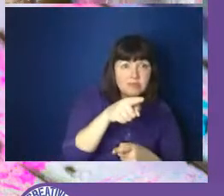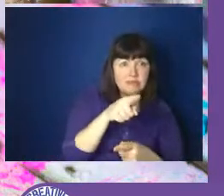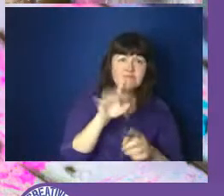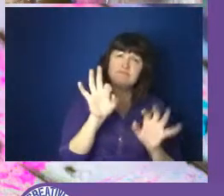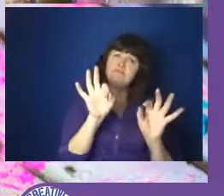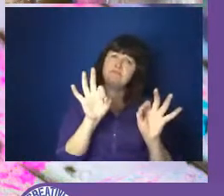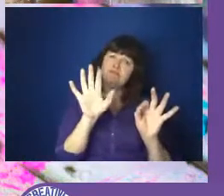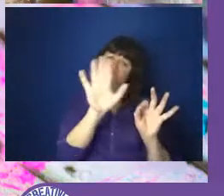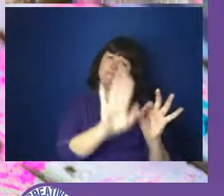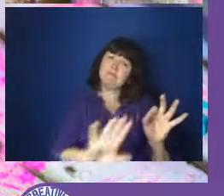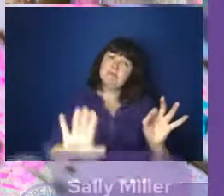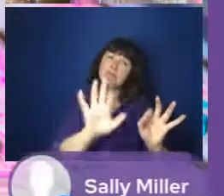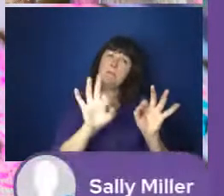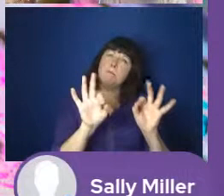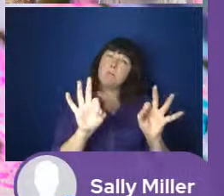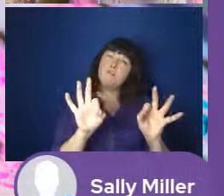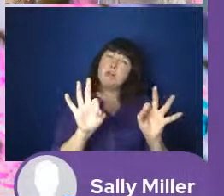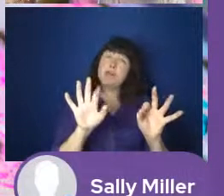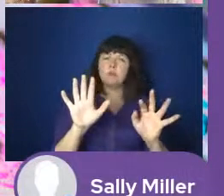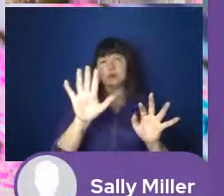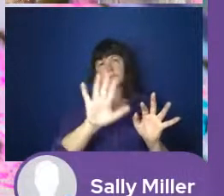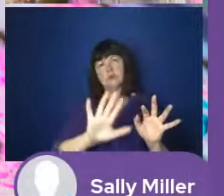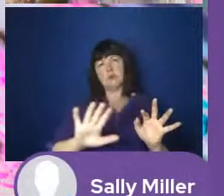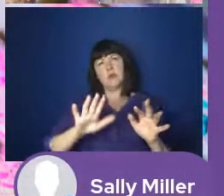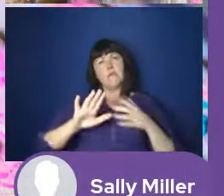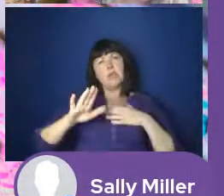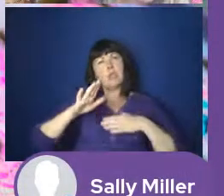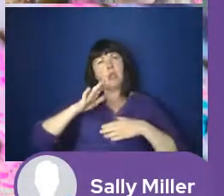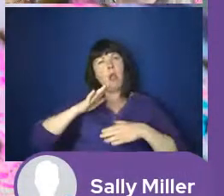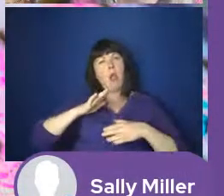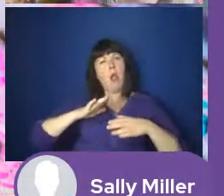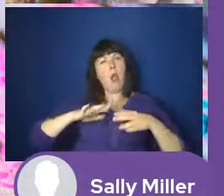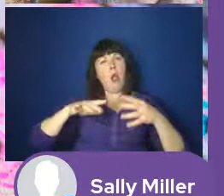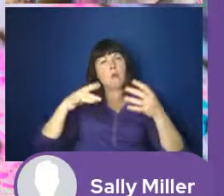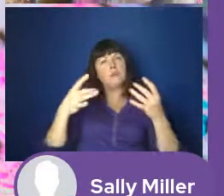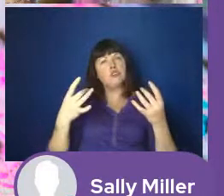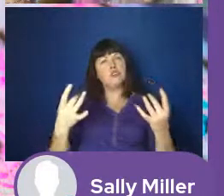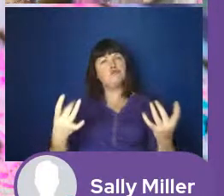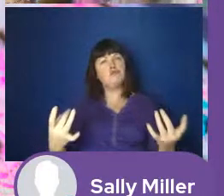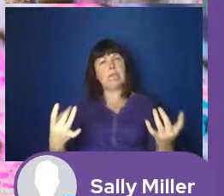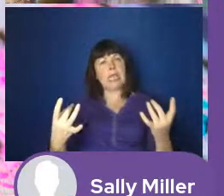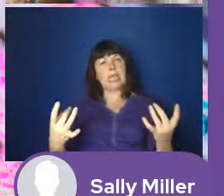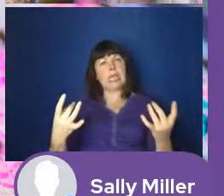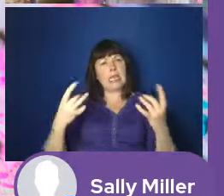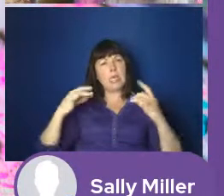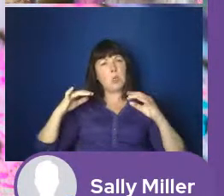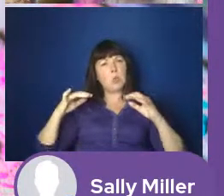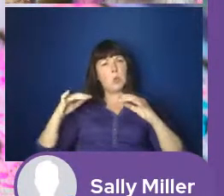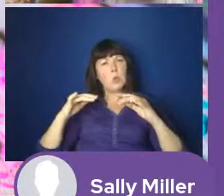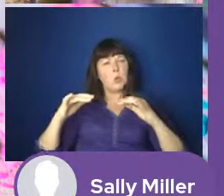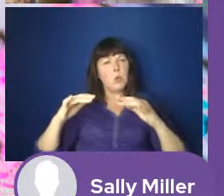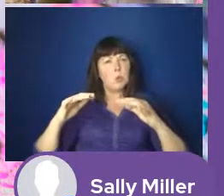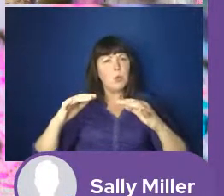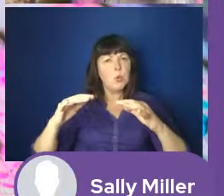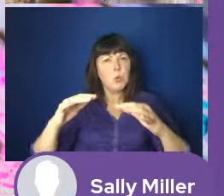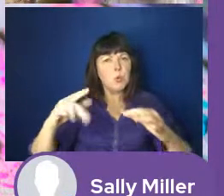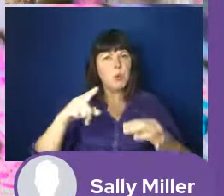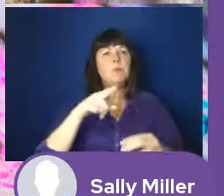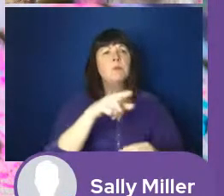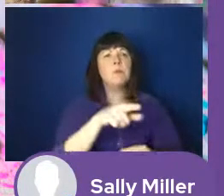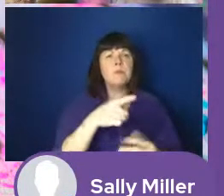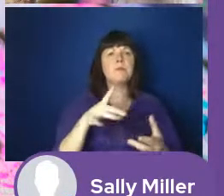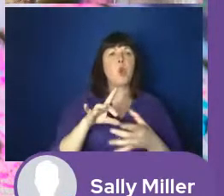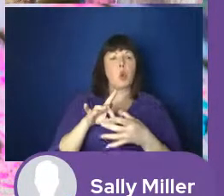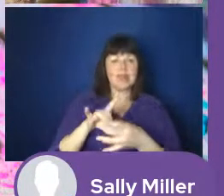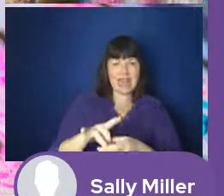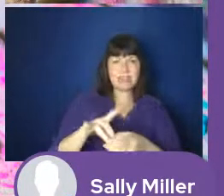of serenity there, isn't there? And I think sometimes CHIME, connection, hope, identity, meaning, empowerment, the